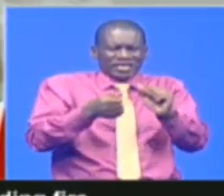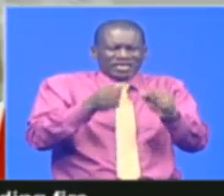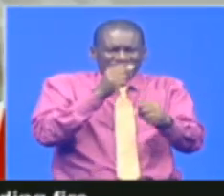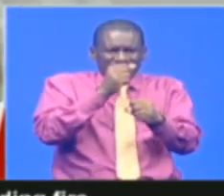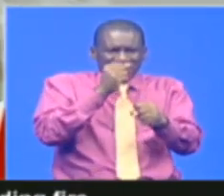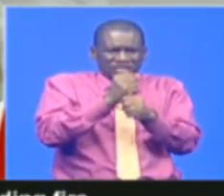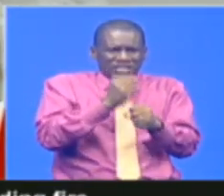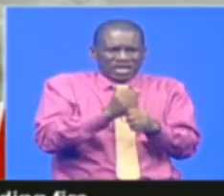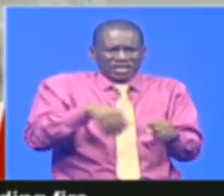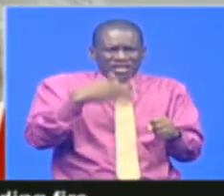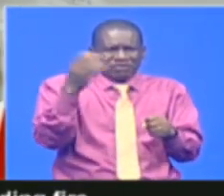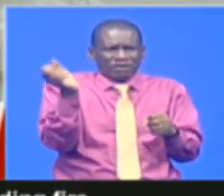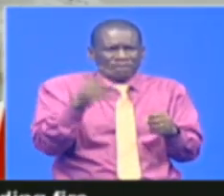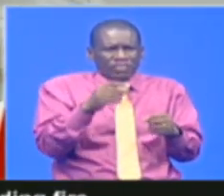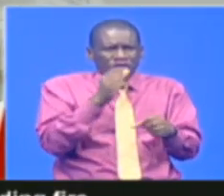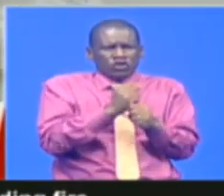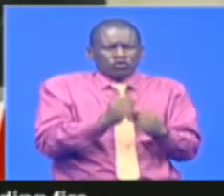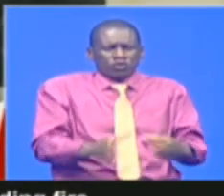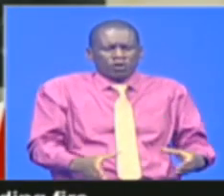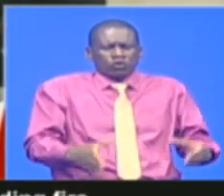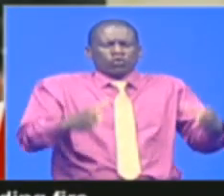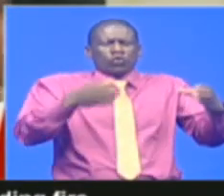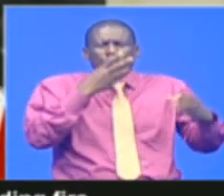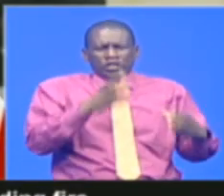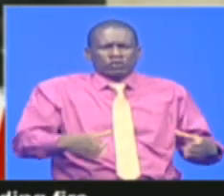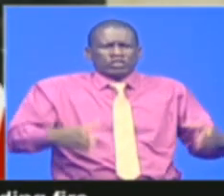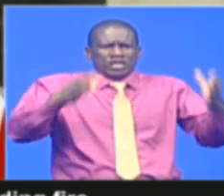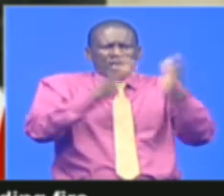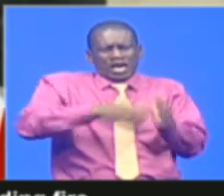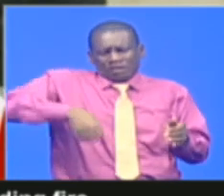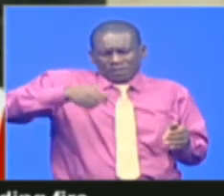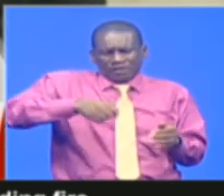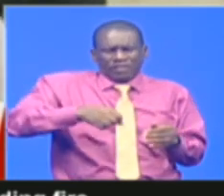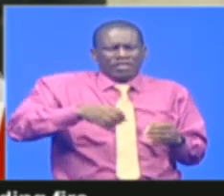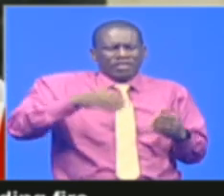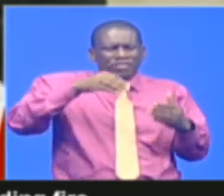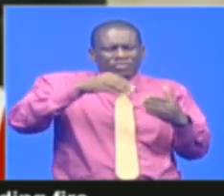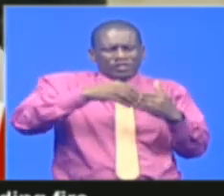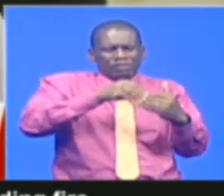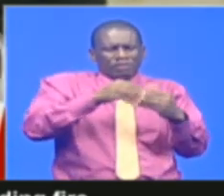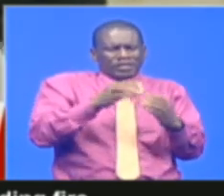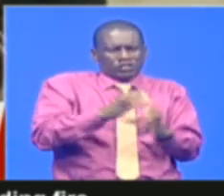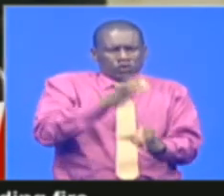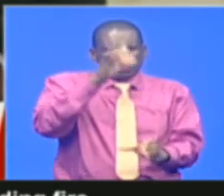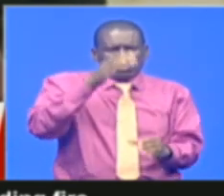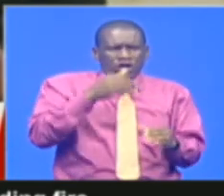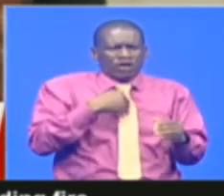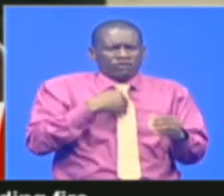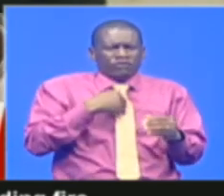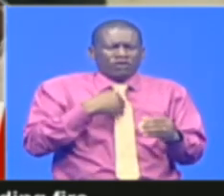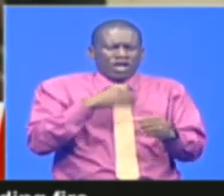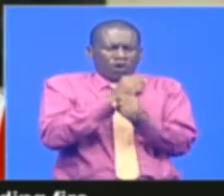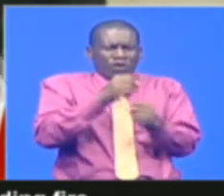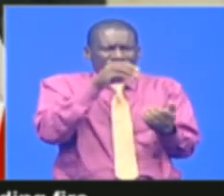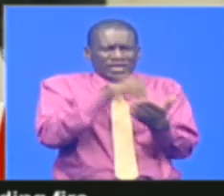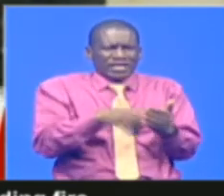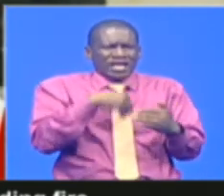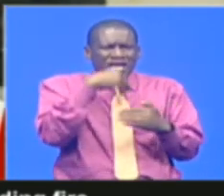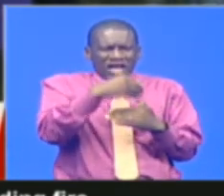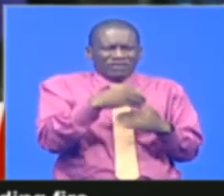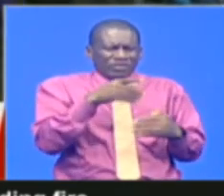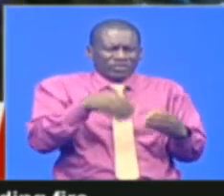such as buckets and water tanks. And that circular economy means that this plastic bottle has a life again after that plastic has been processed